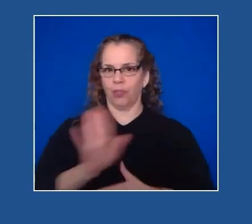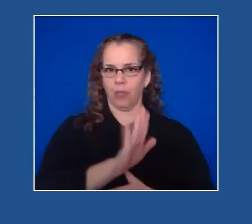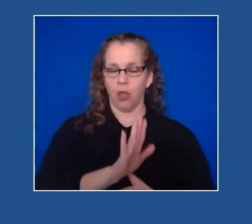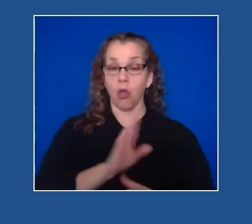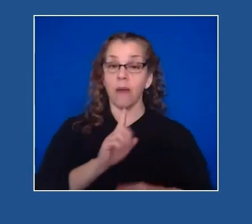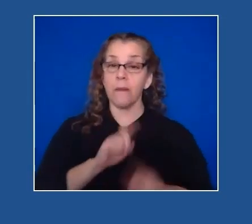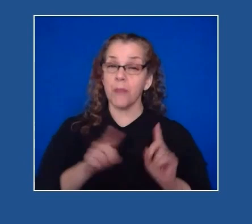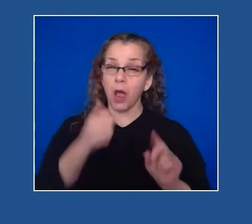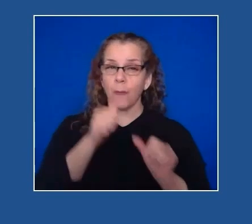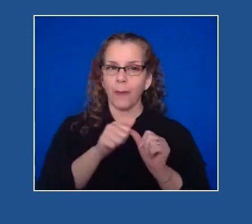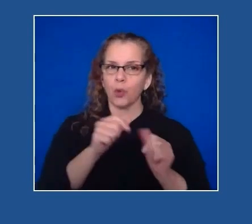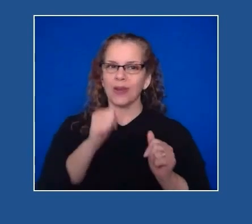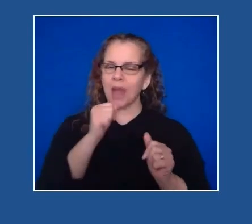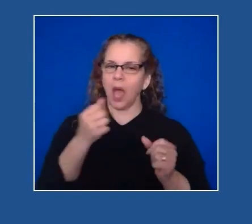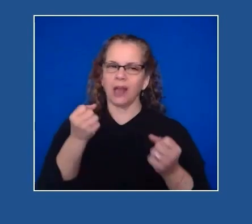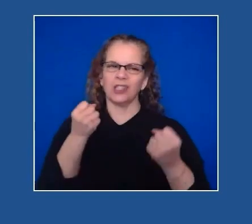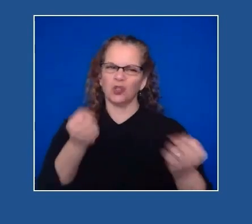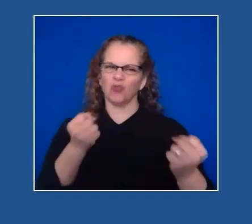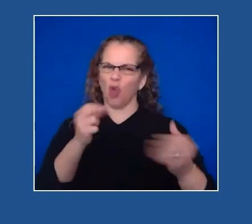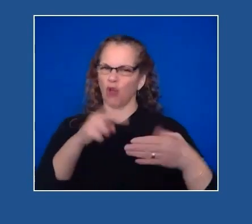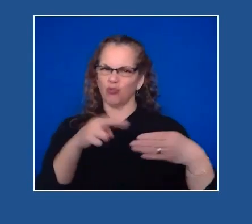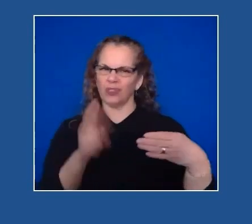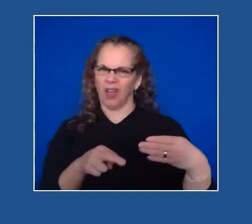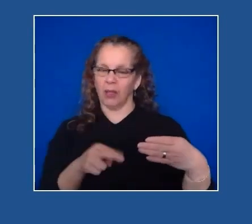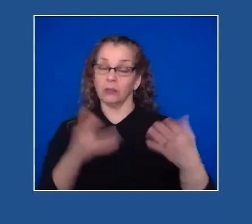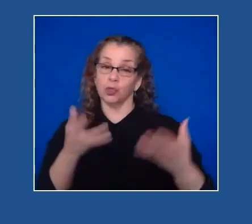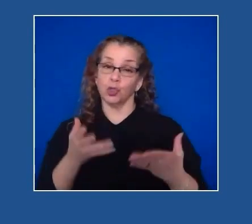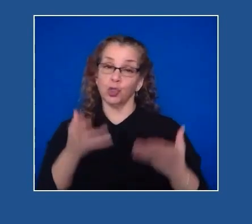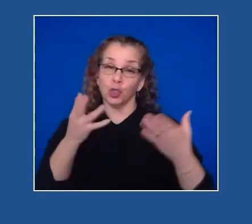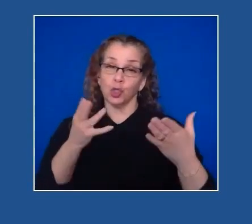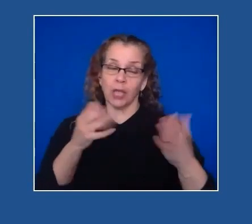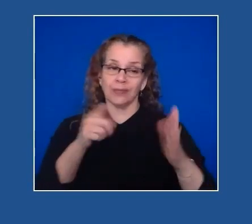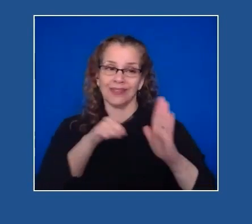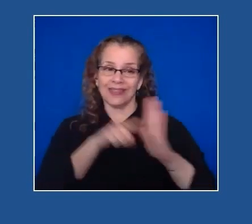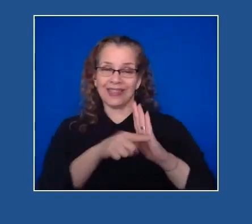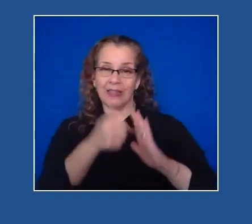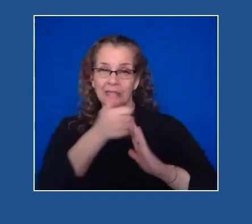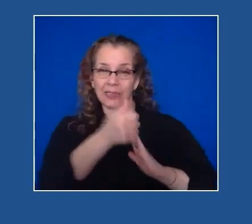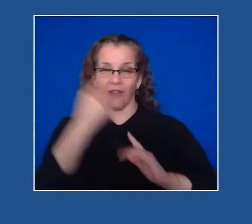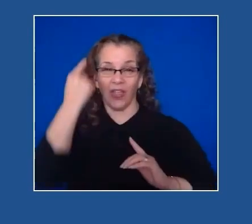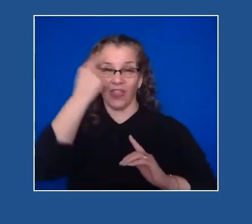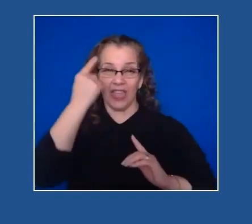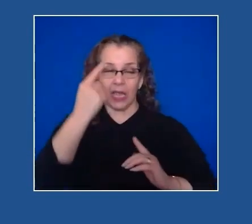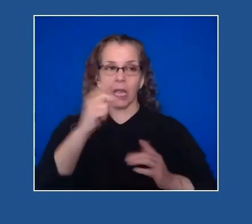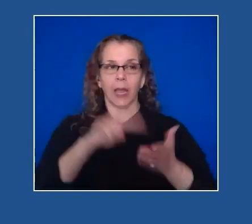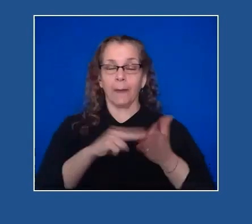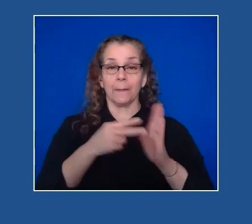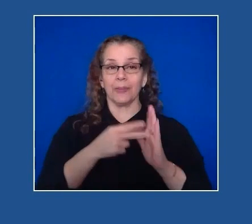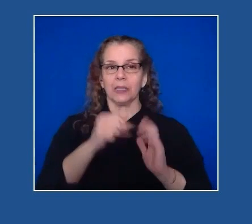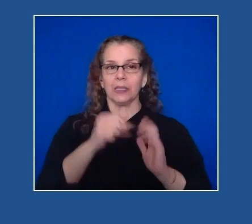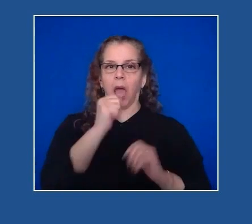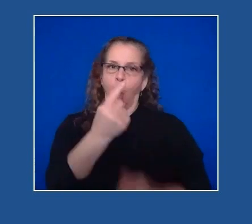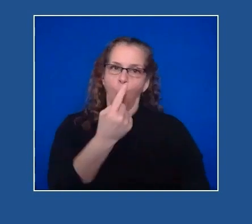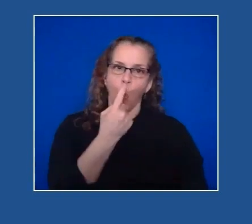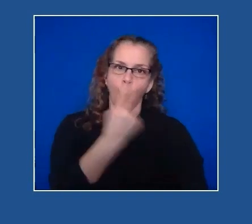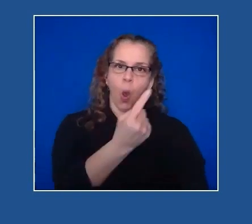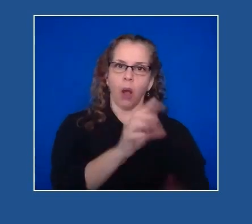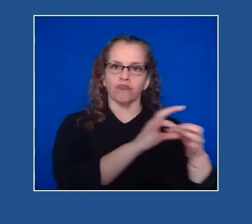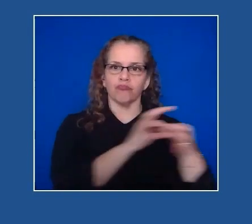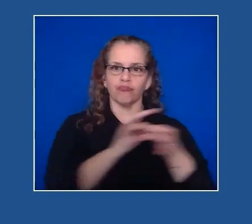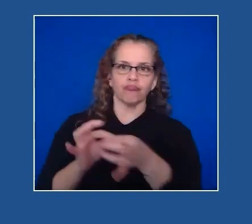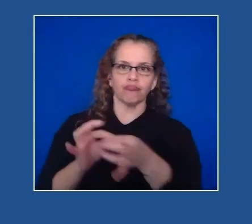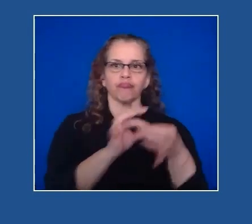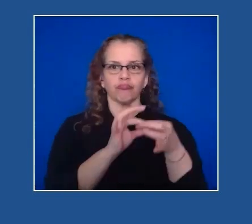very strong, suggesting that suicidal thinking isn't just one unitary construct. And the